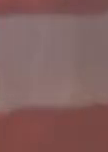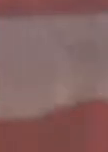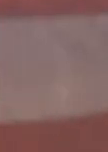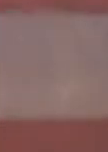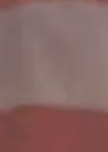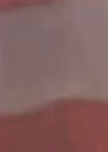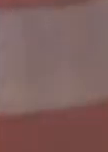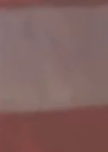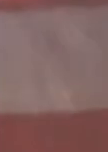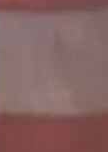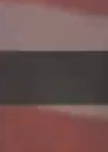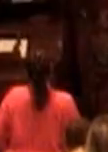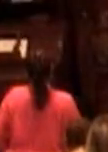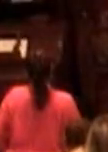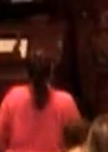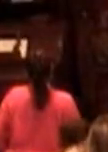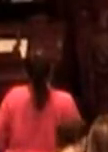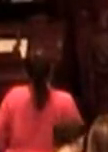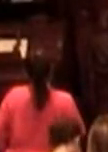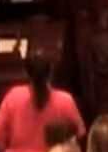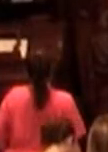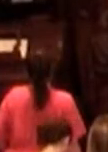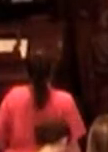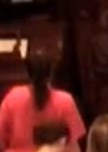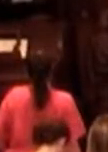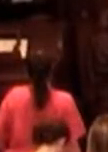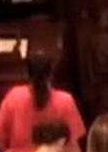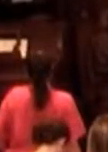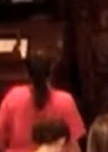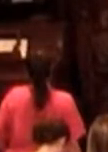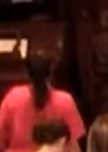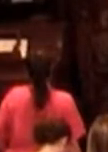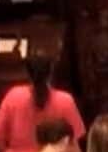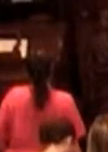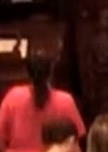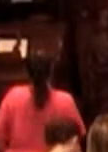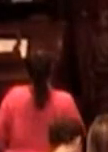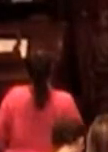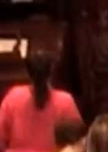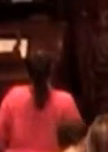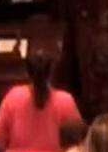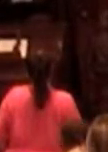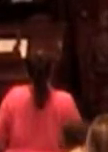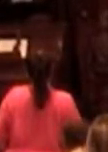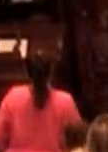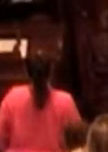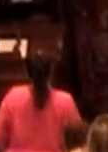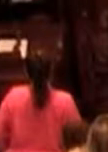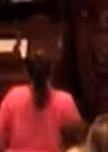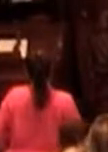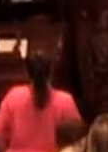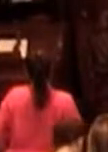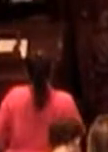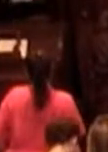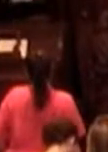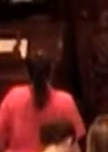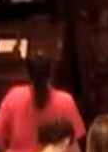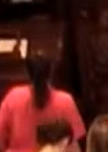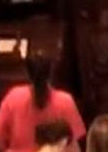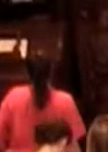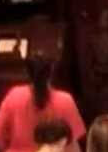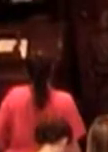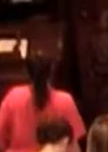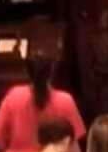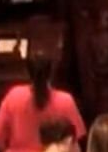We just love to praise you, Lord. We love to let you know how much you mean to us. So we just ask that you